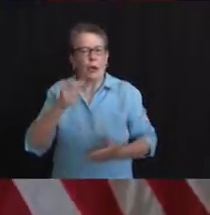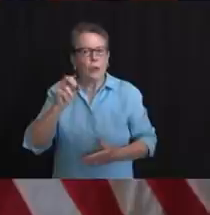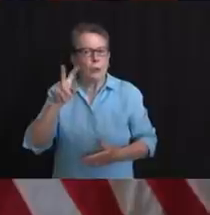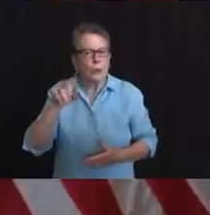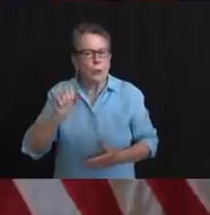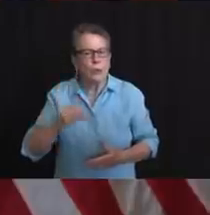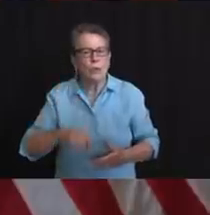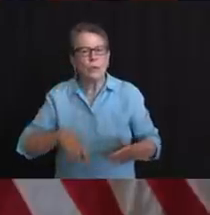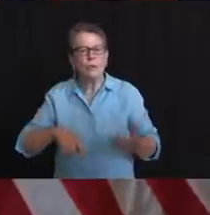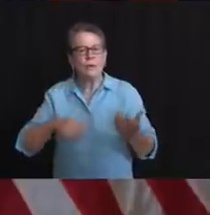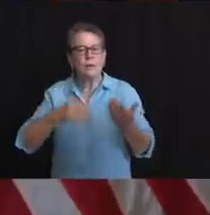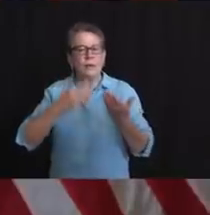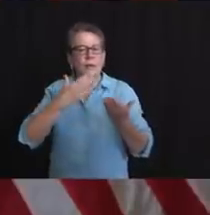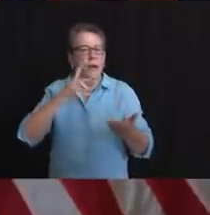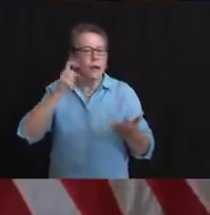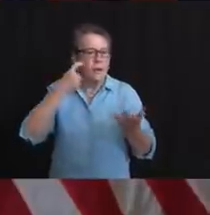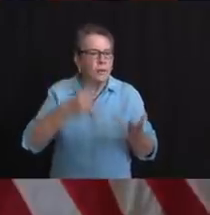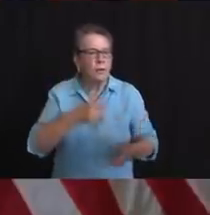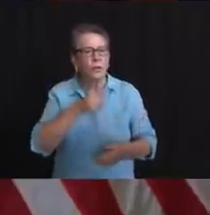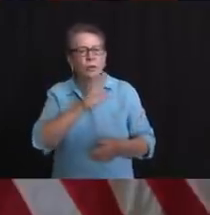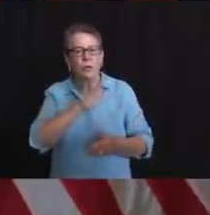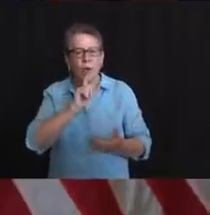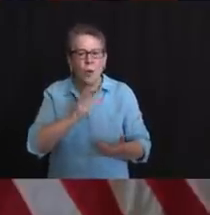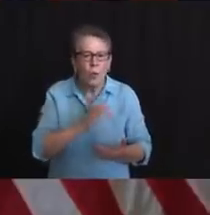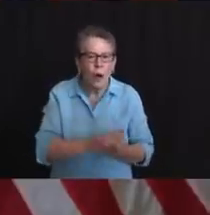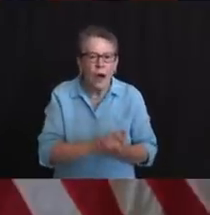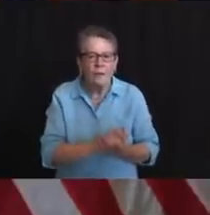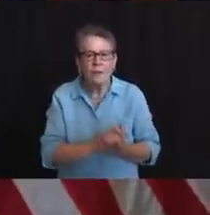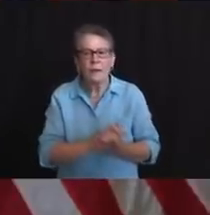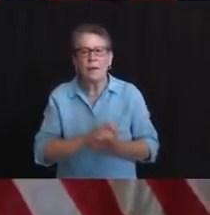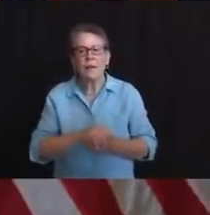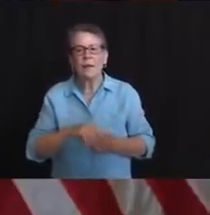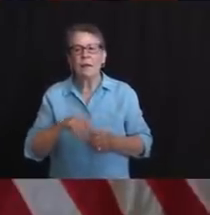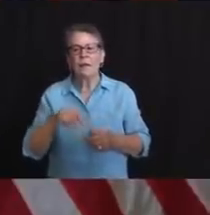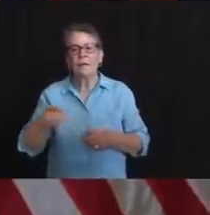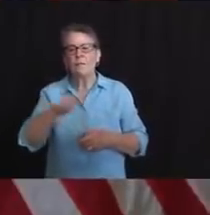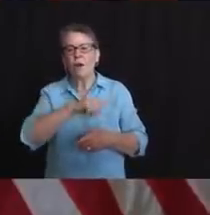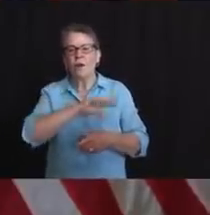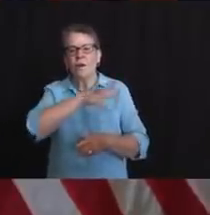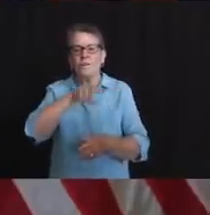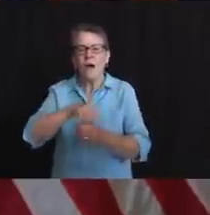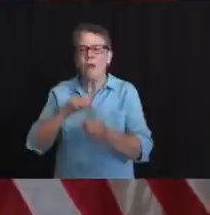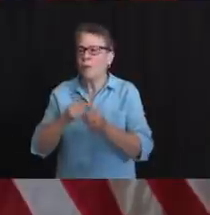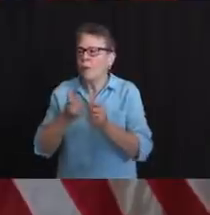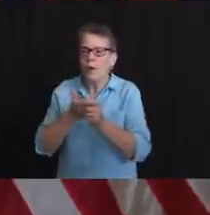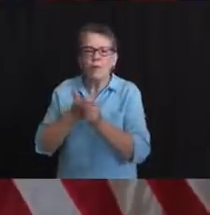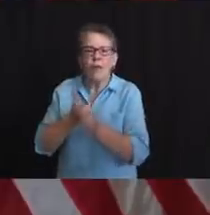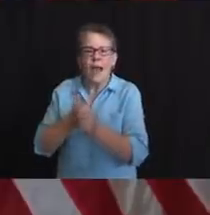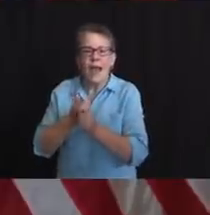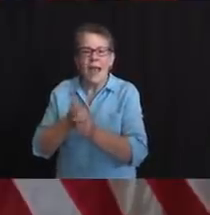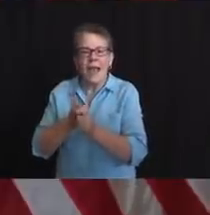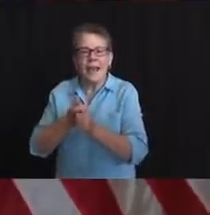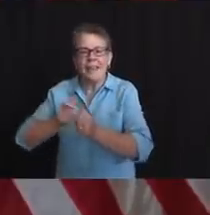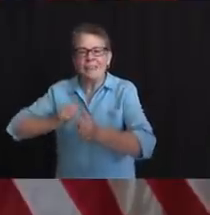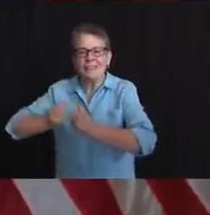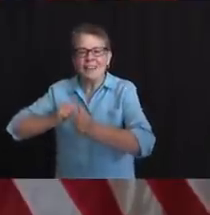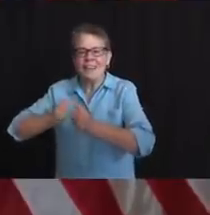running with us for a 5K. It is one of the hillier ones in the state, and maybe I'll get